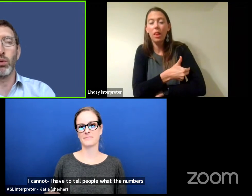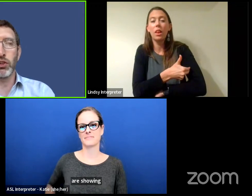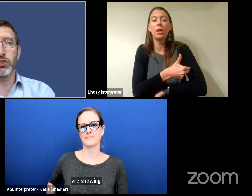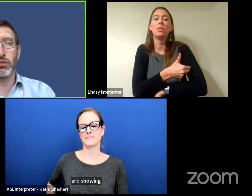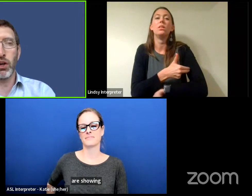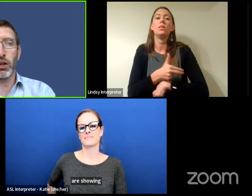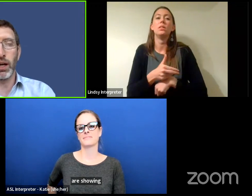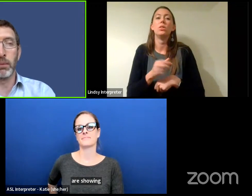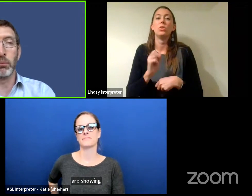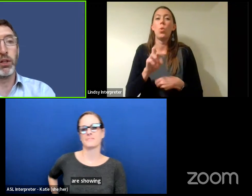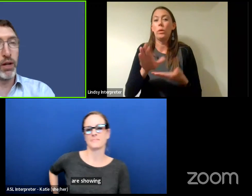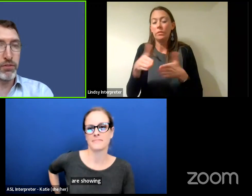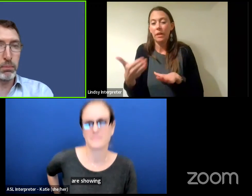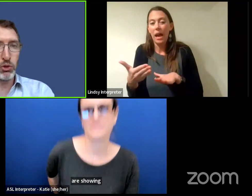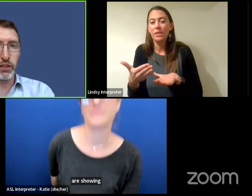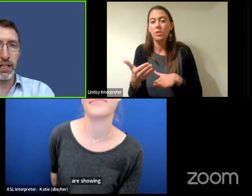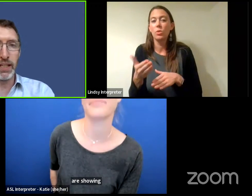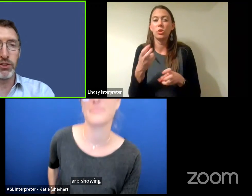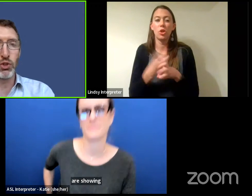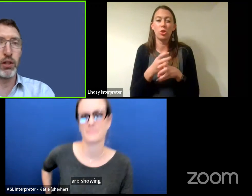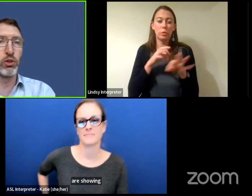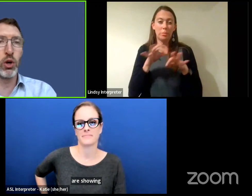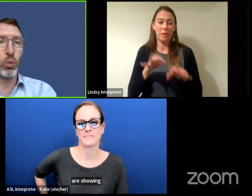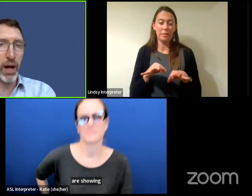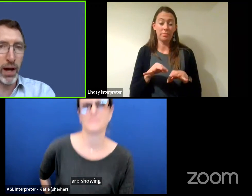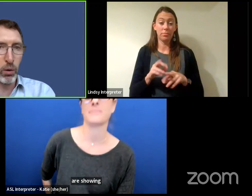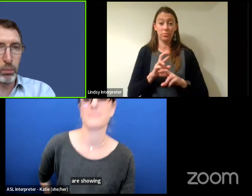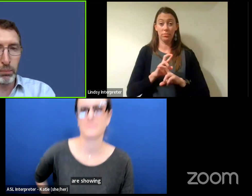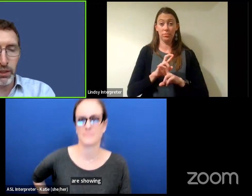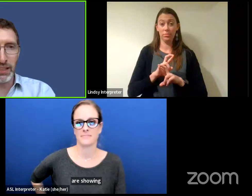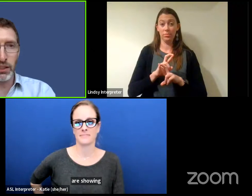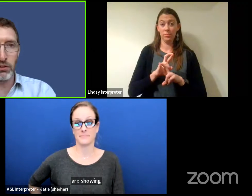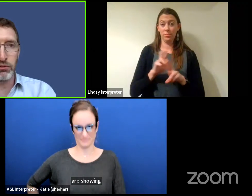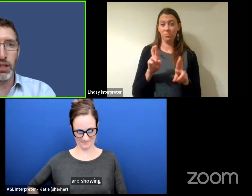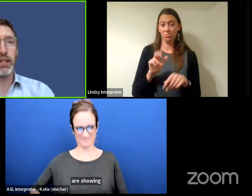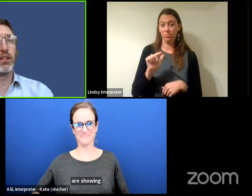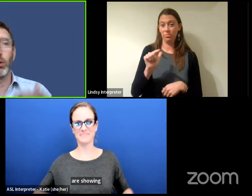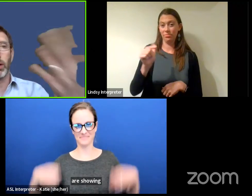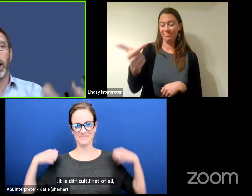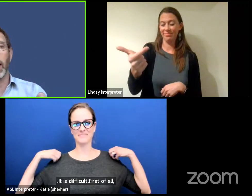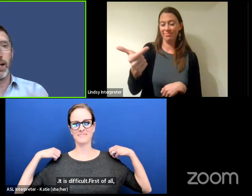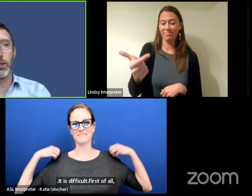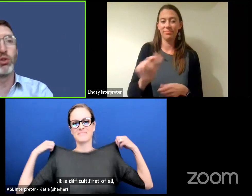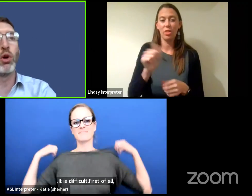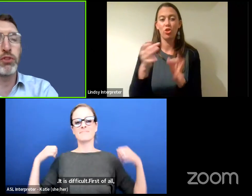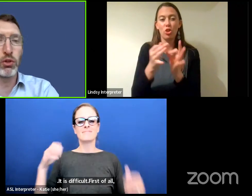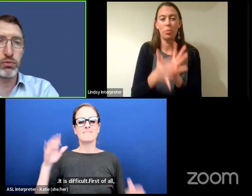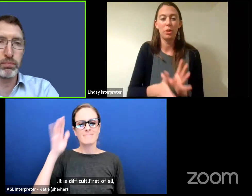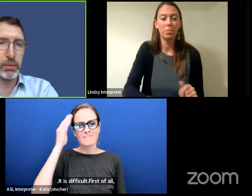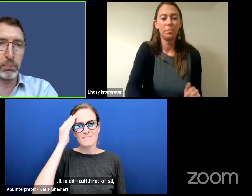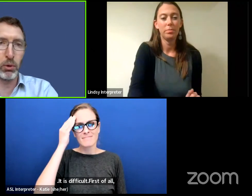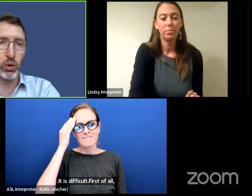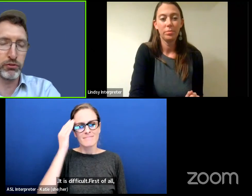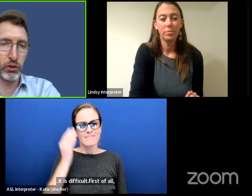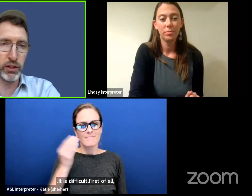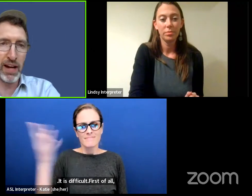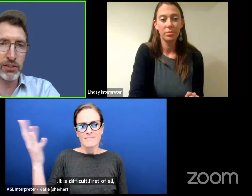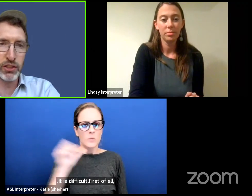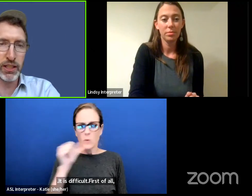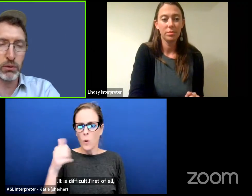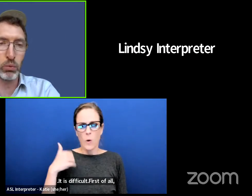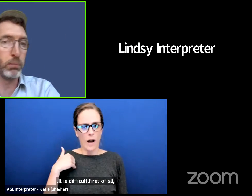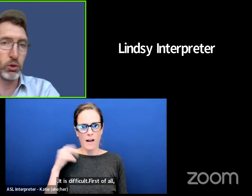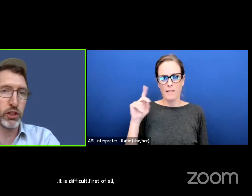difficult. So first of all, we don't have the booster data yet. So I don't know how protective, I don't know if those people who are